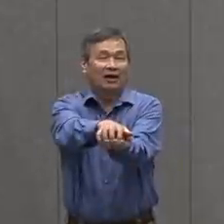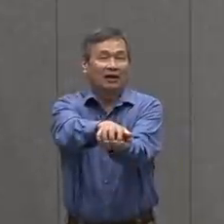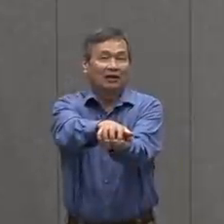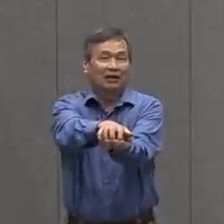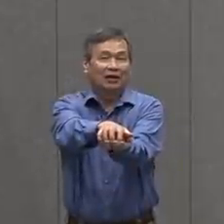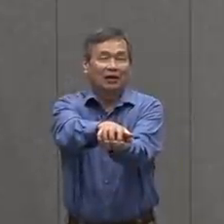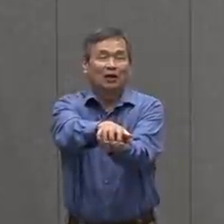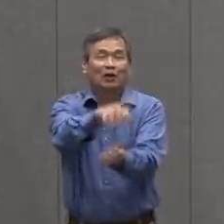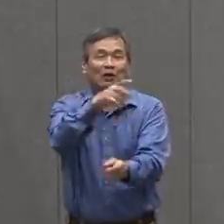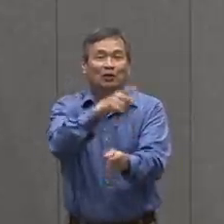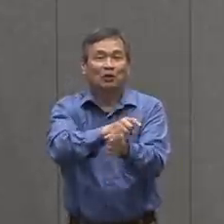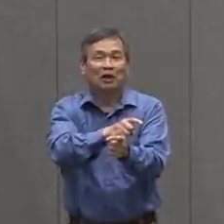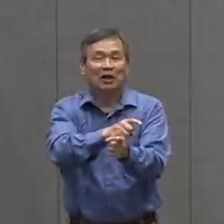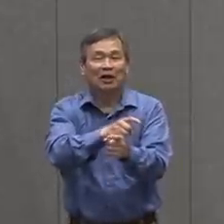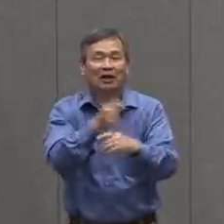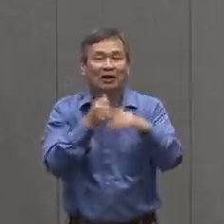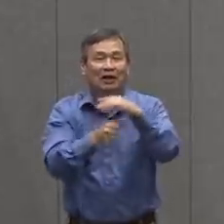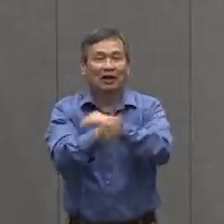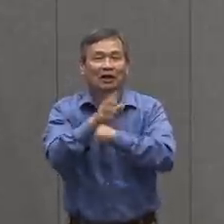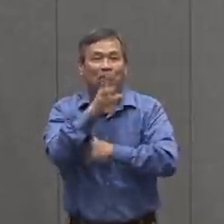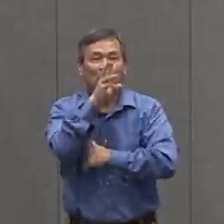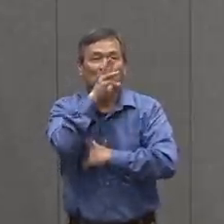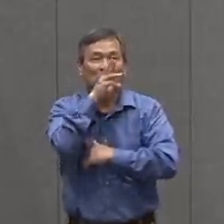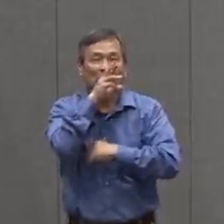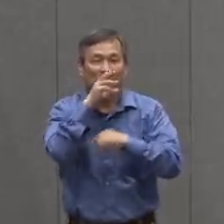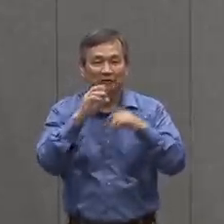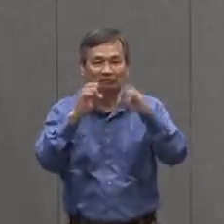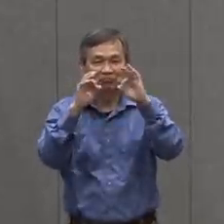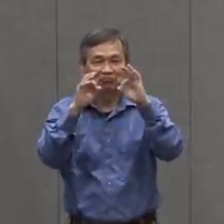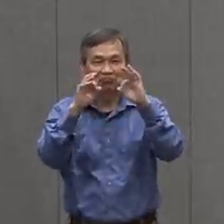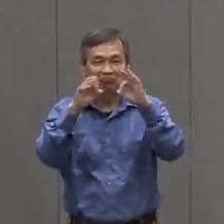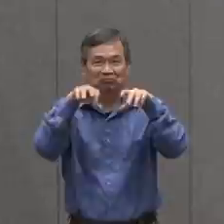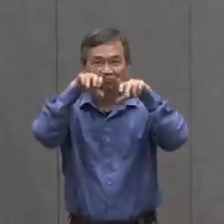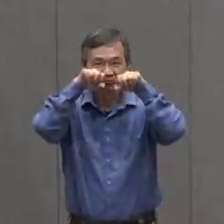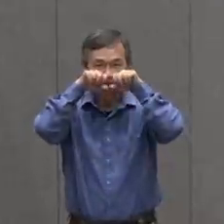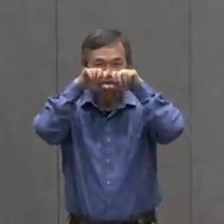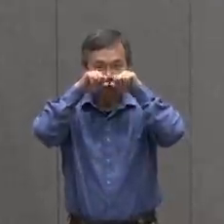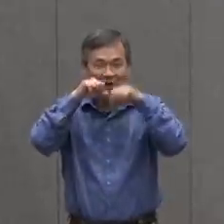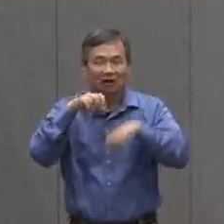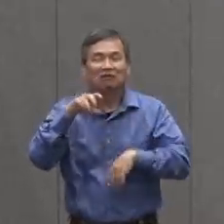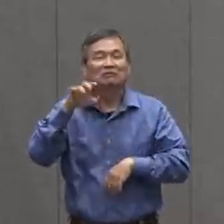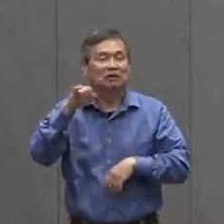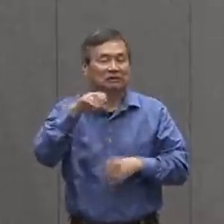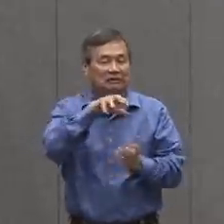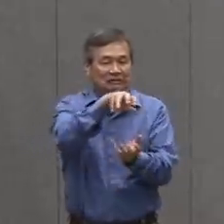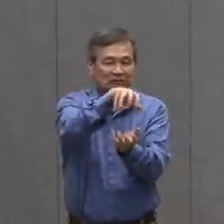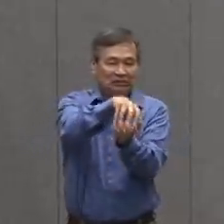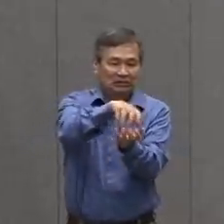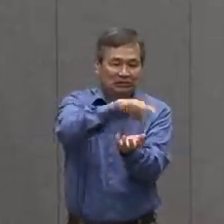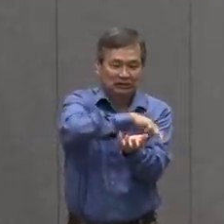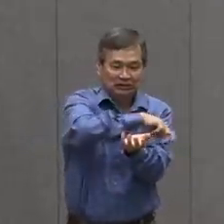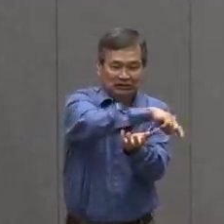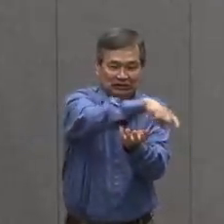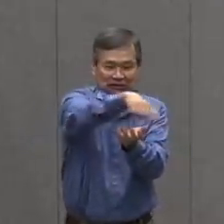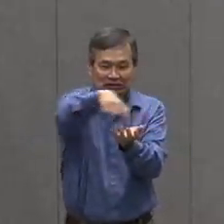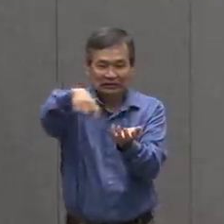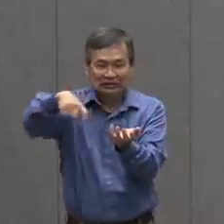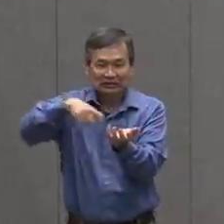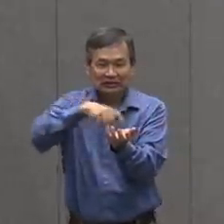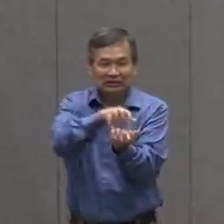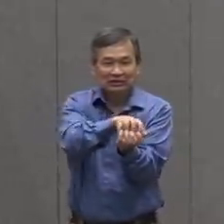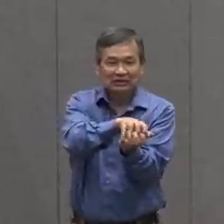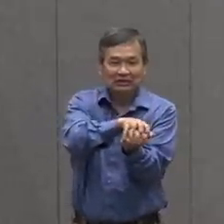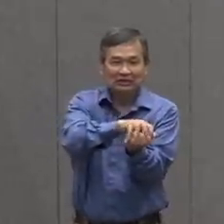nose while hiding underwater. I thought that's what those sharp teeth belonged to,